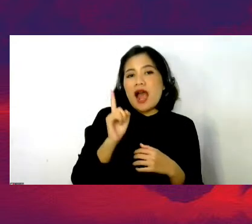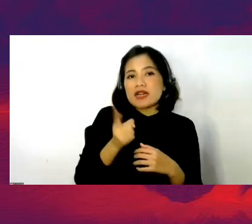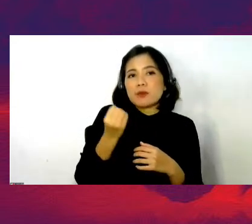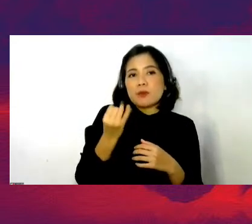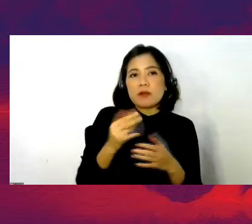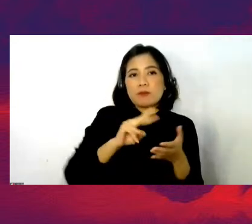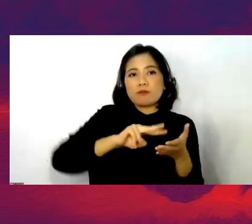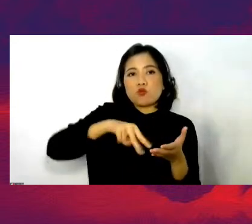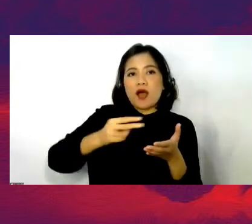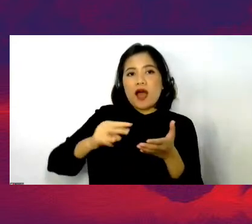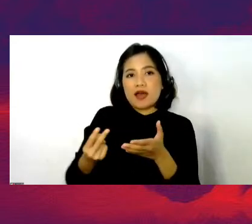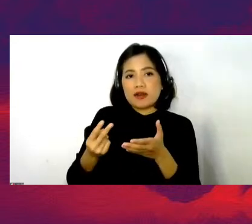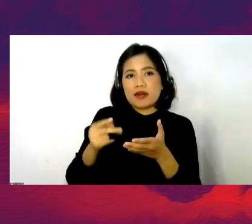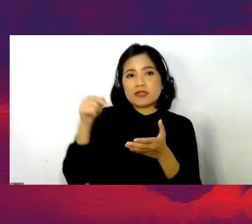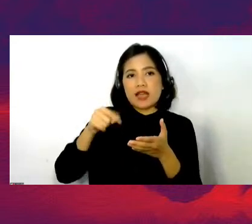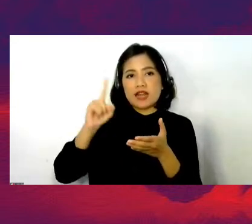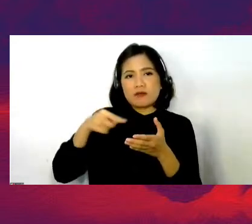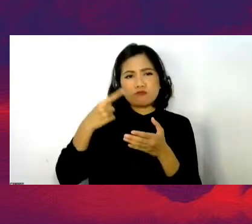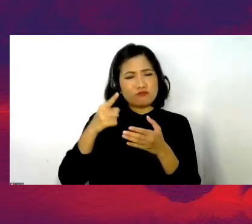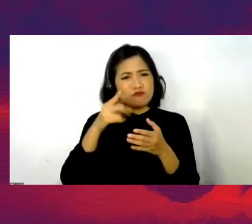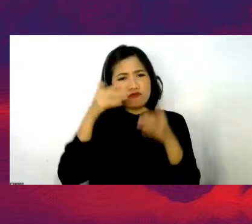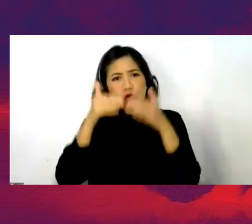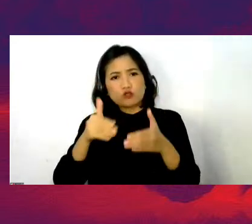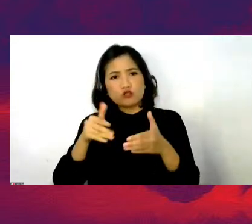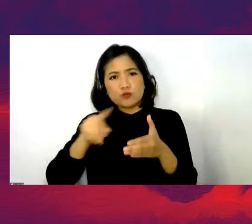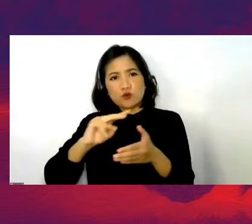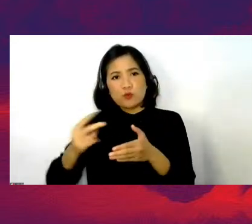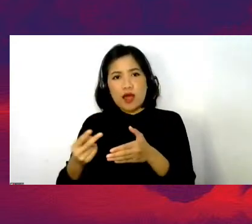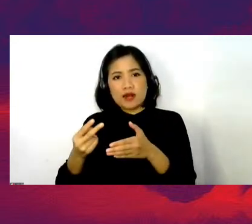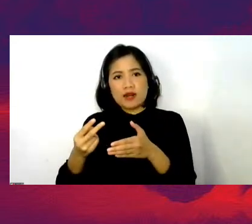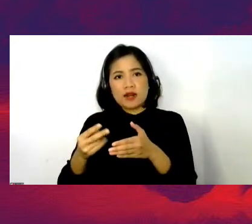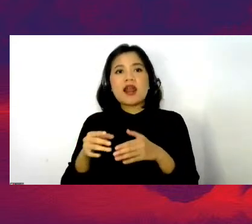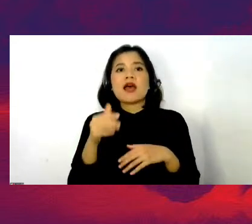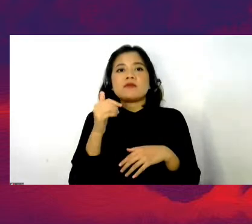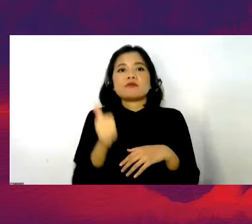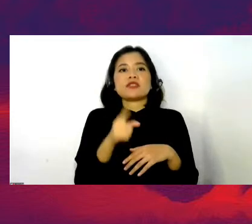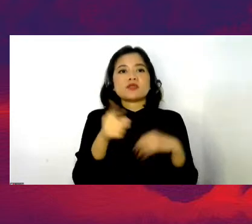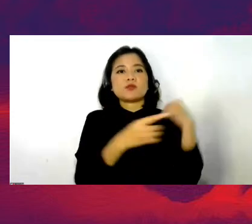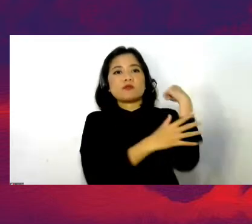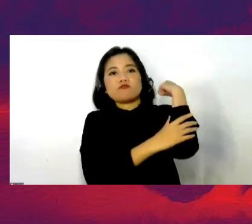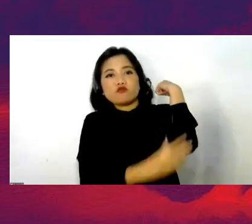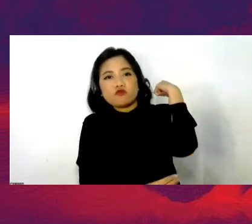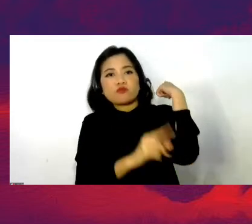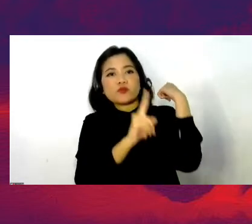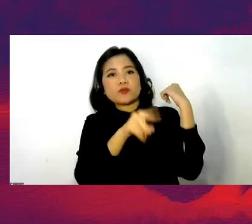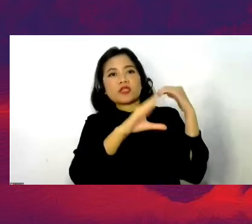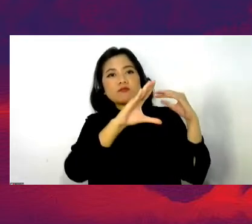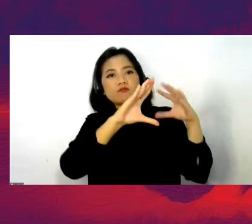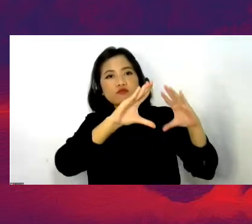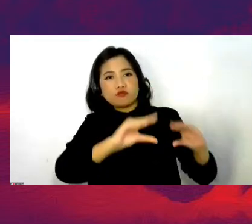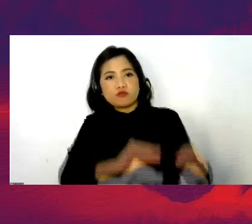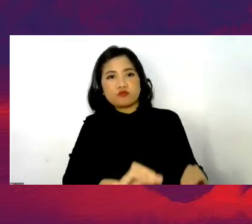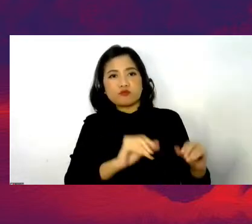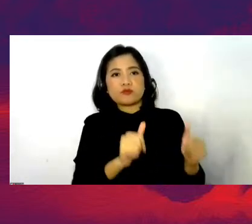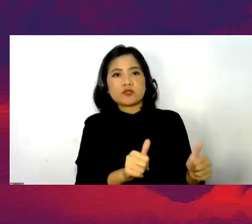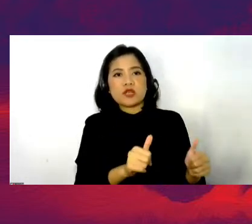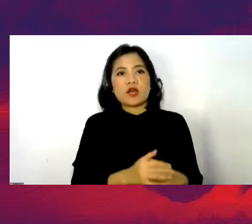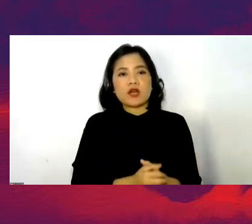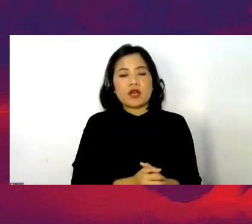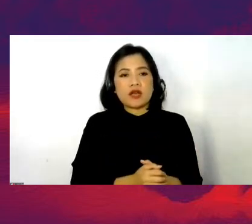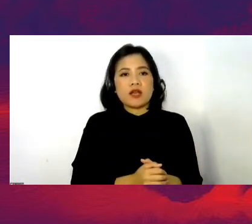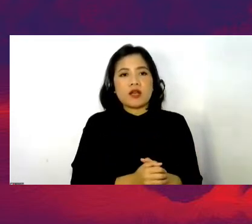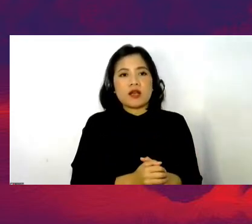times the average depth of poverty among the poor. This H times I is really useful because